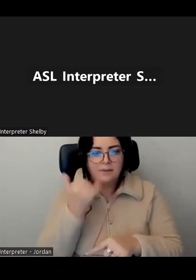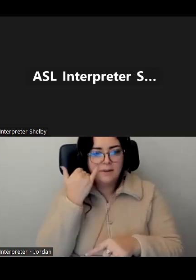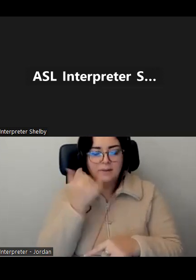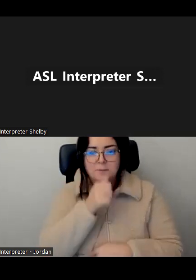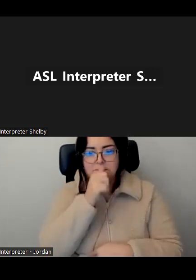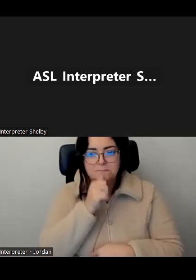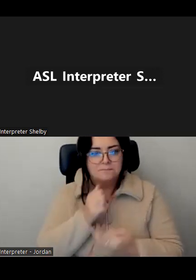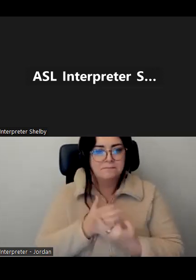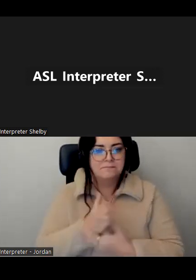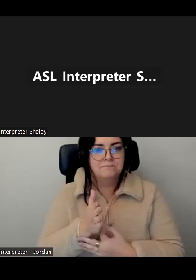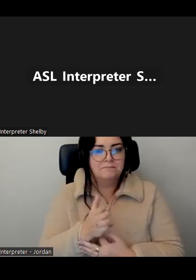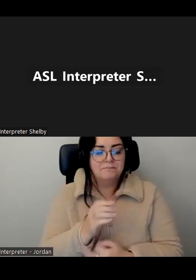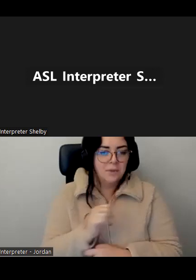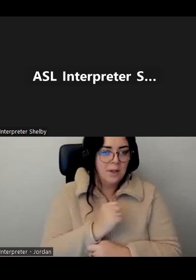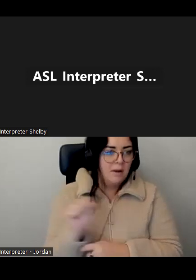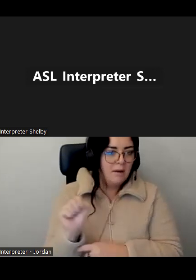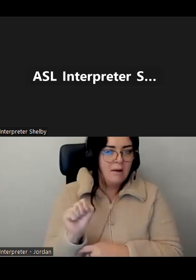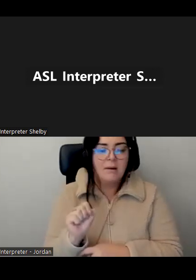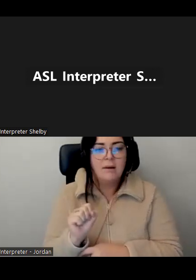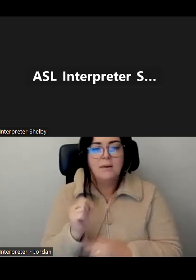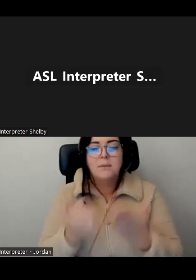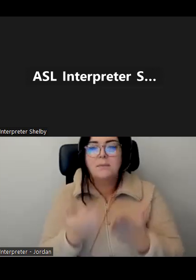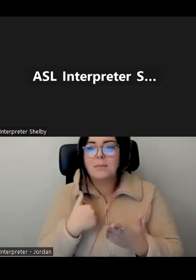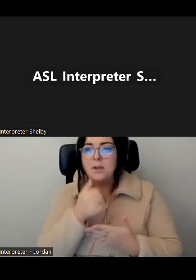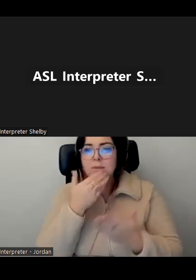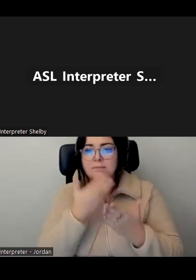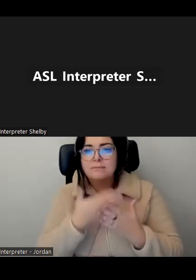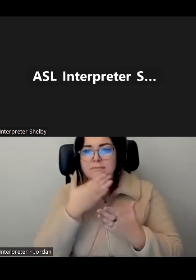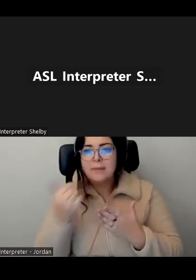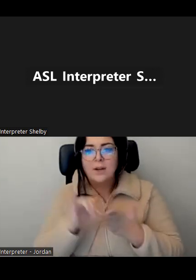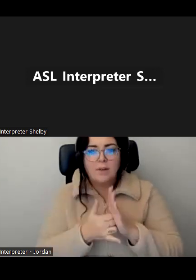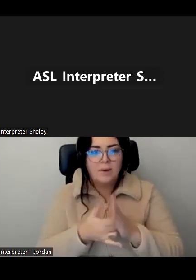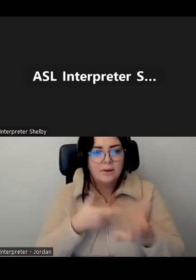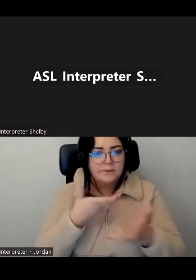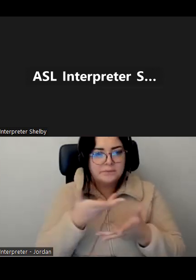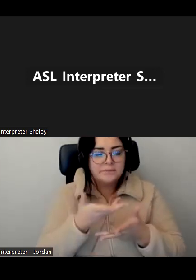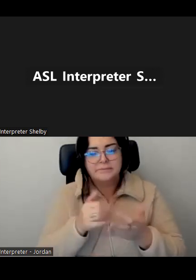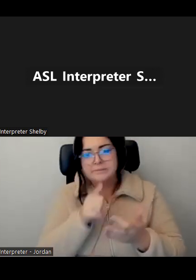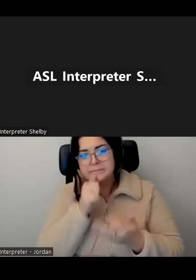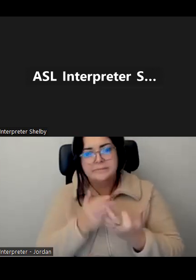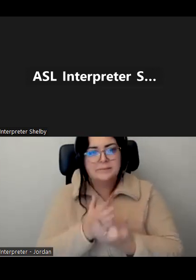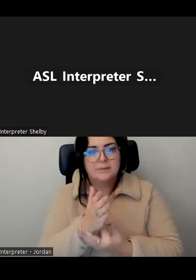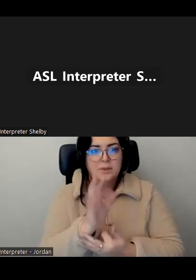tend to cope better with maybe losses or chronic health problems, those type of things.